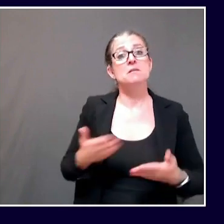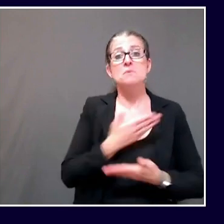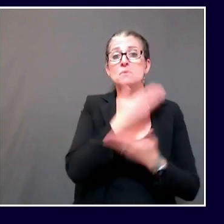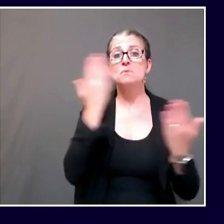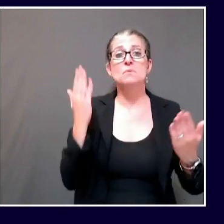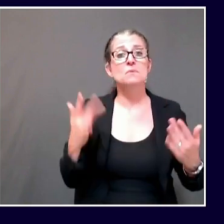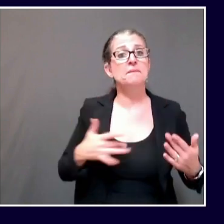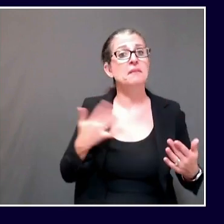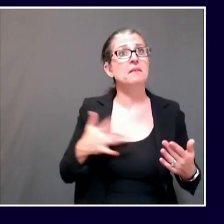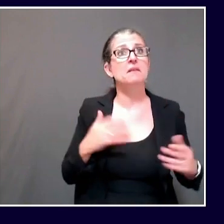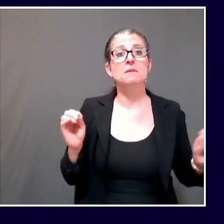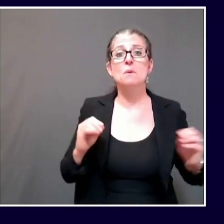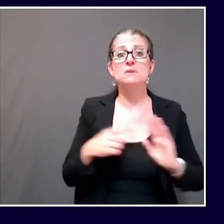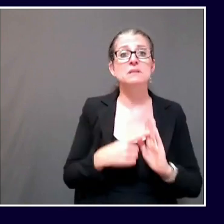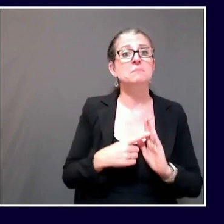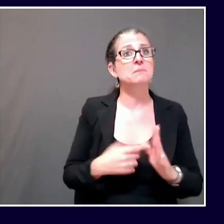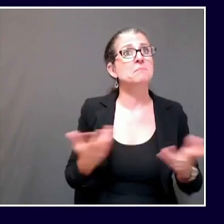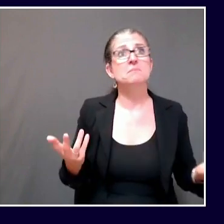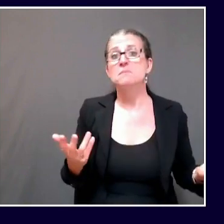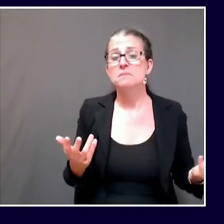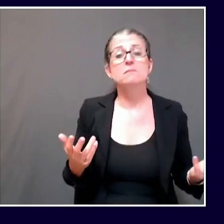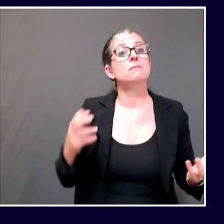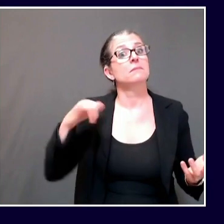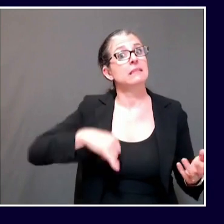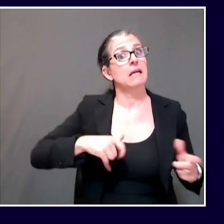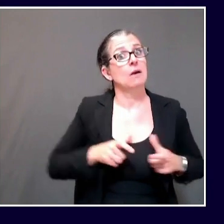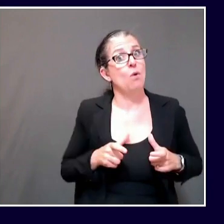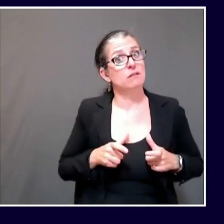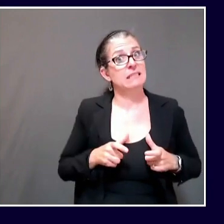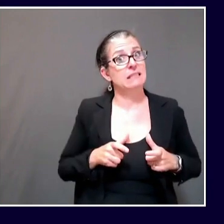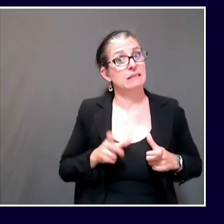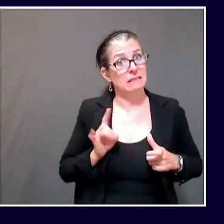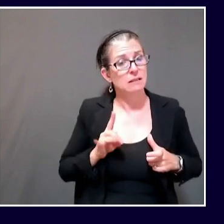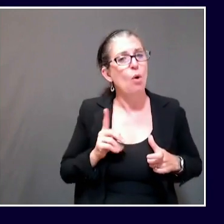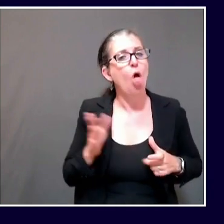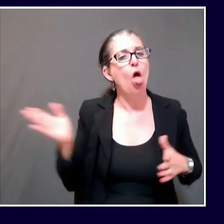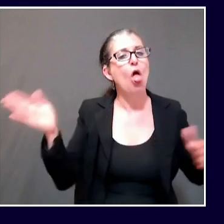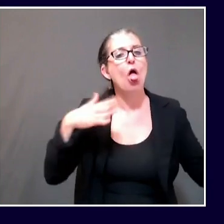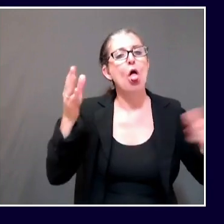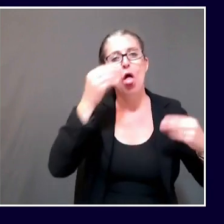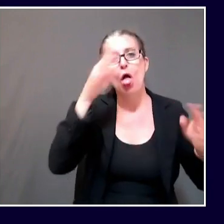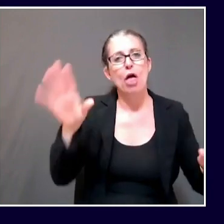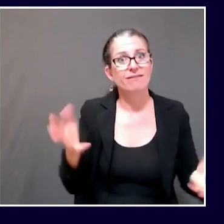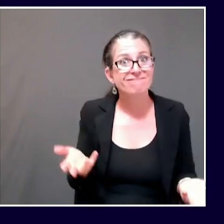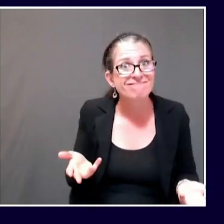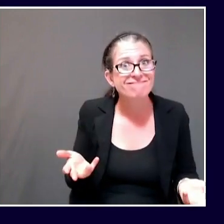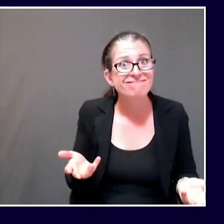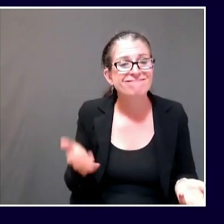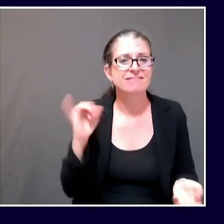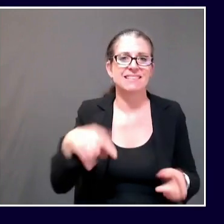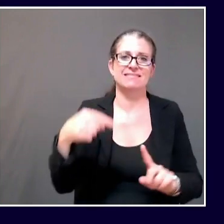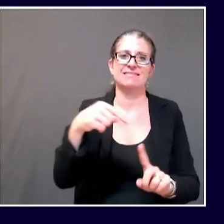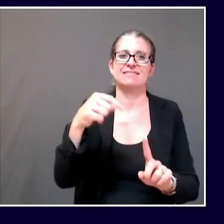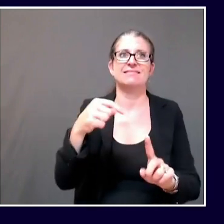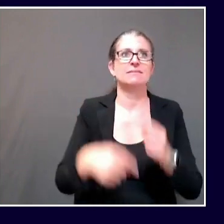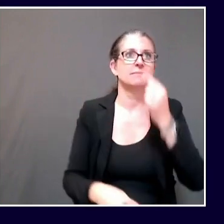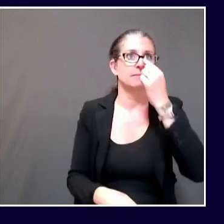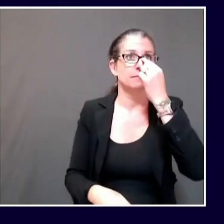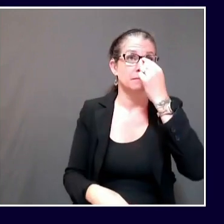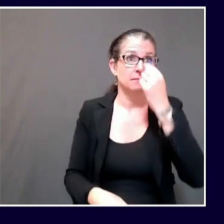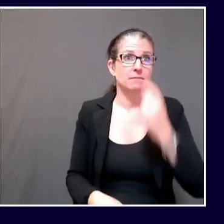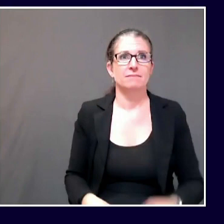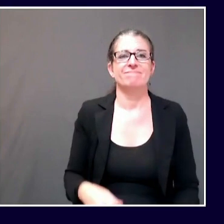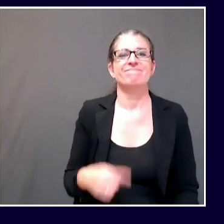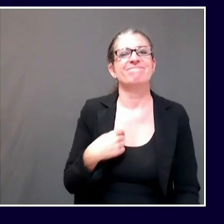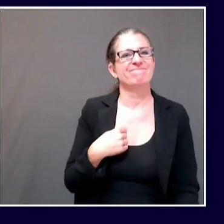here is that if you think you have been exposed to COVID-19 and you wish to get tested, as I noted at the top of the